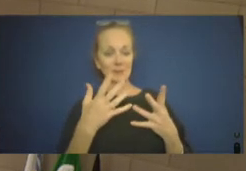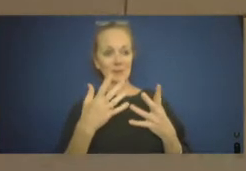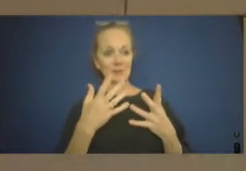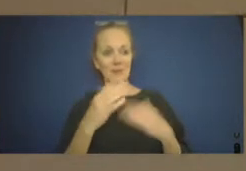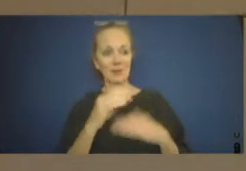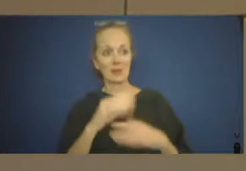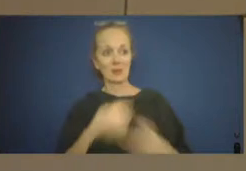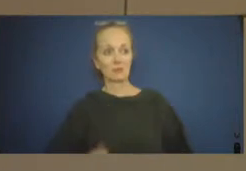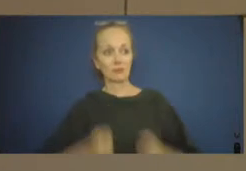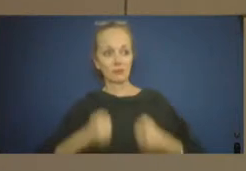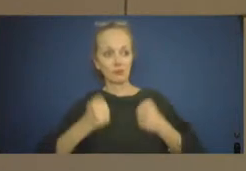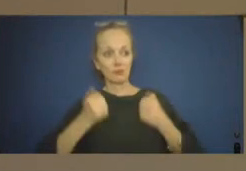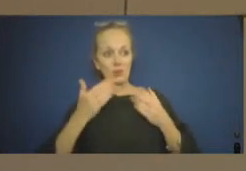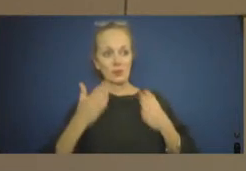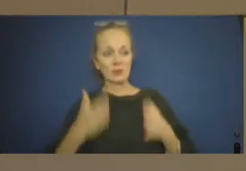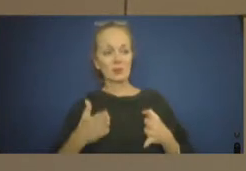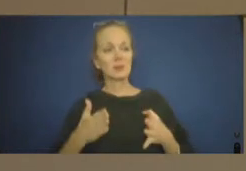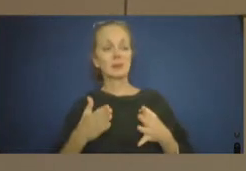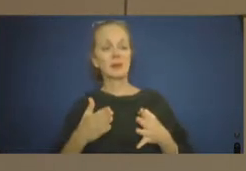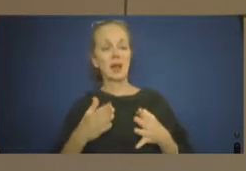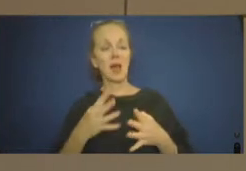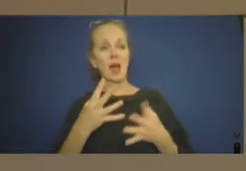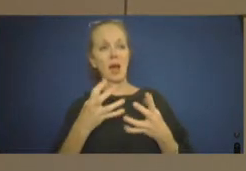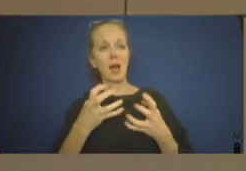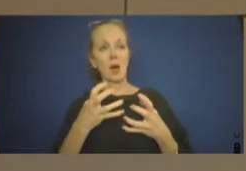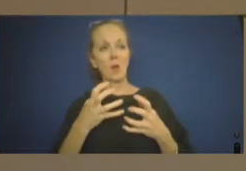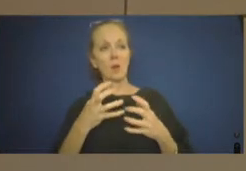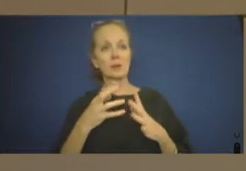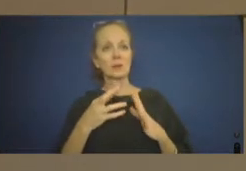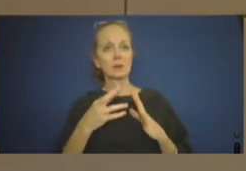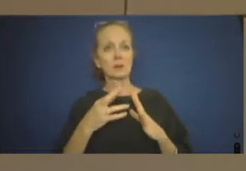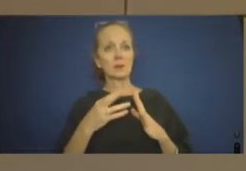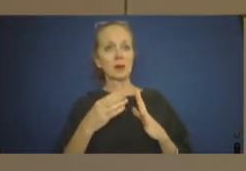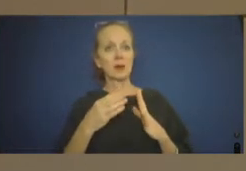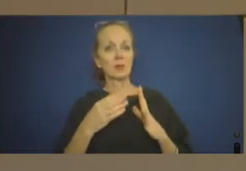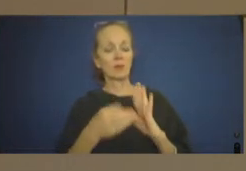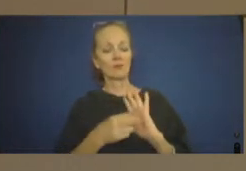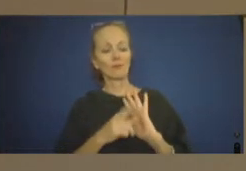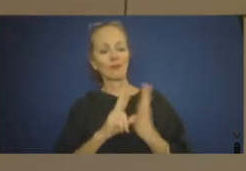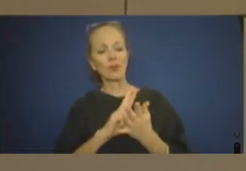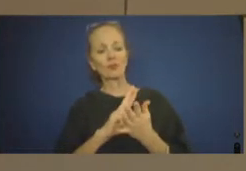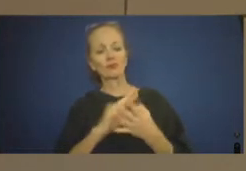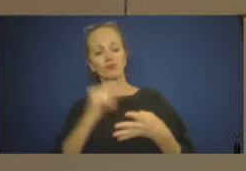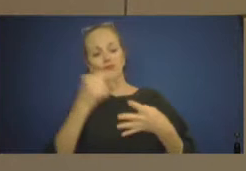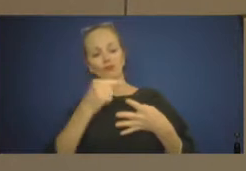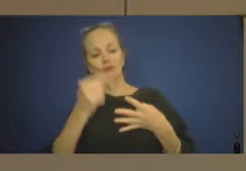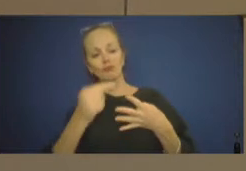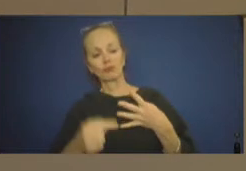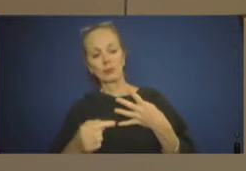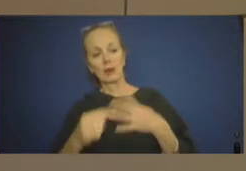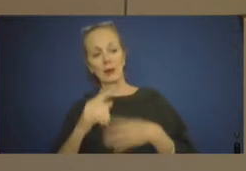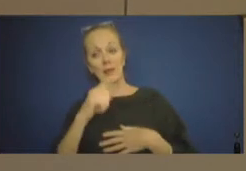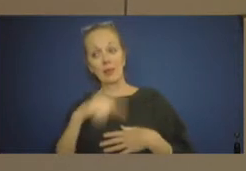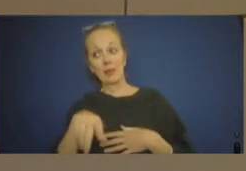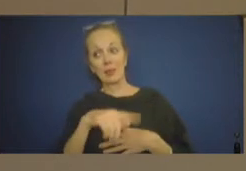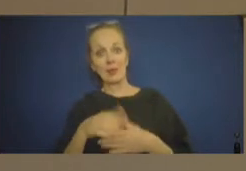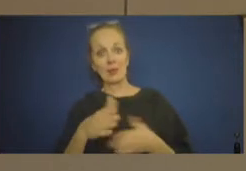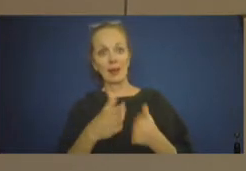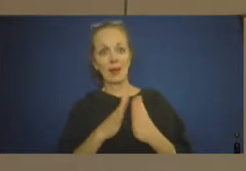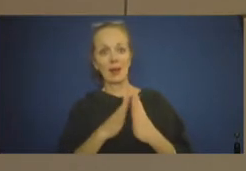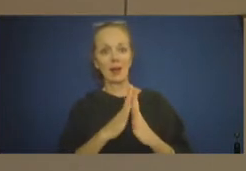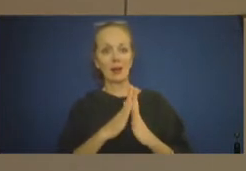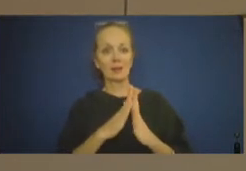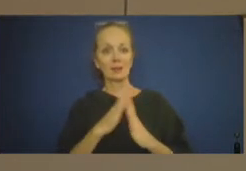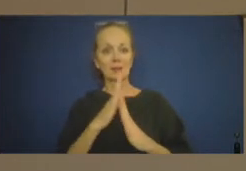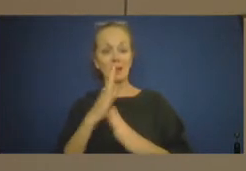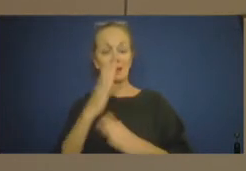residents, and I wanted to kind of go through them. So they asked for, so for me,